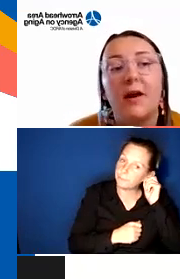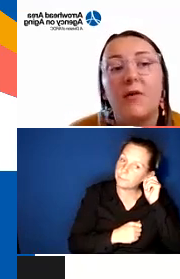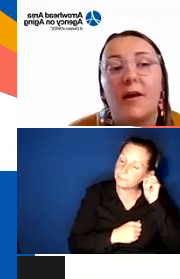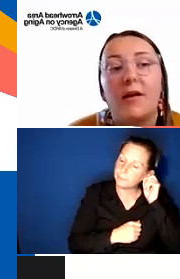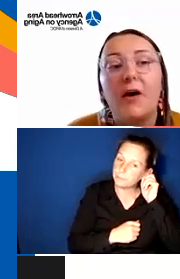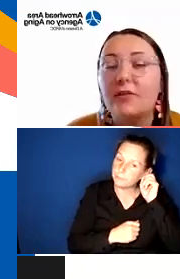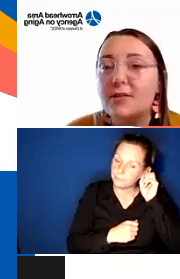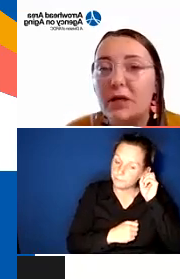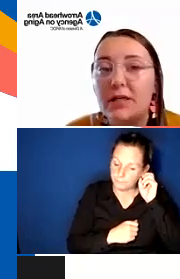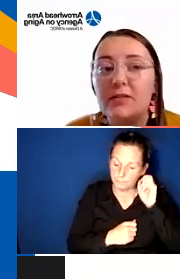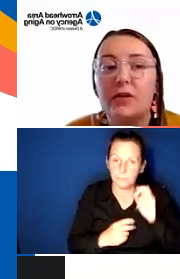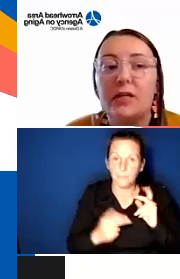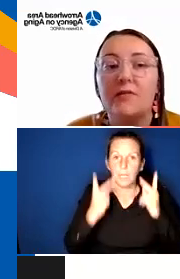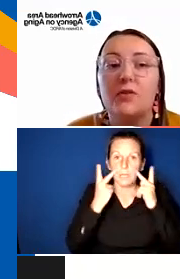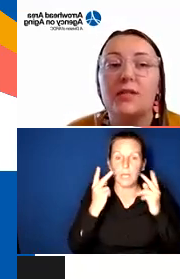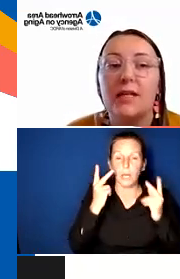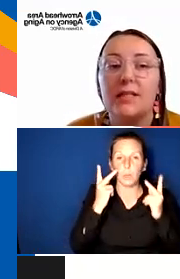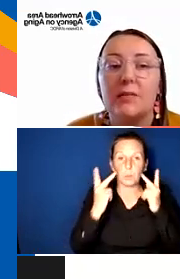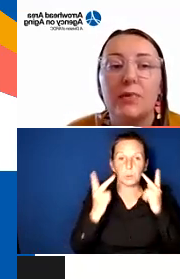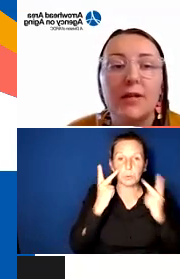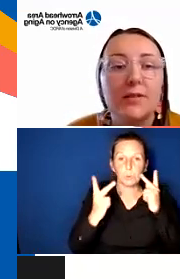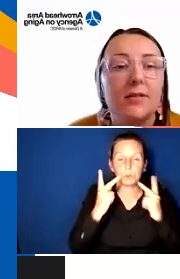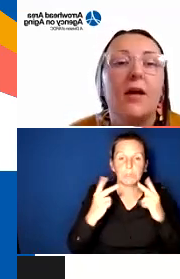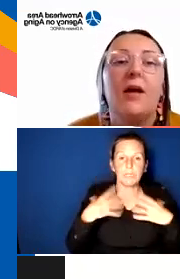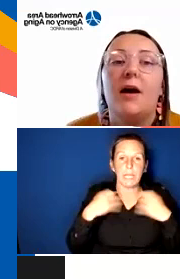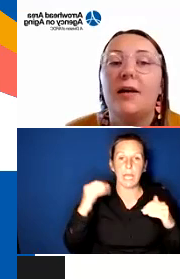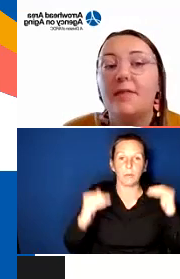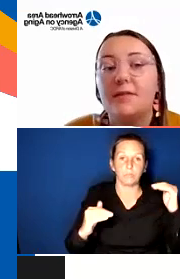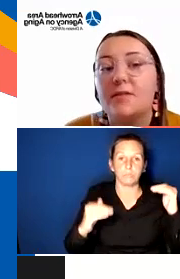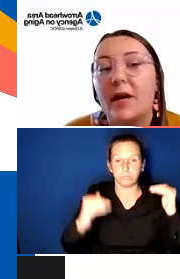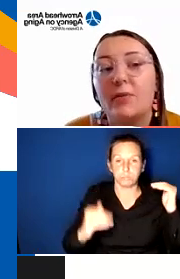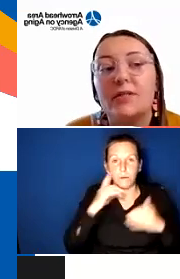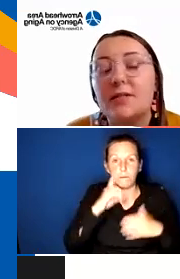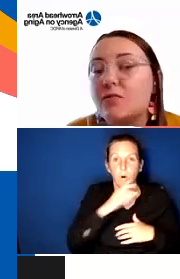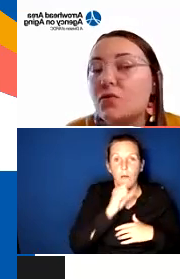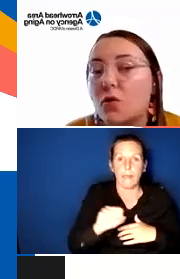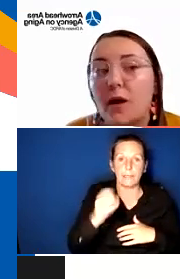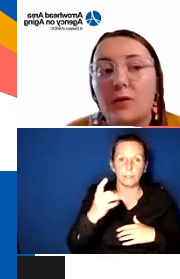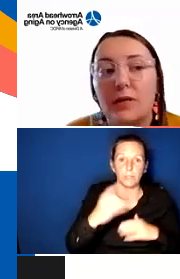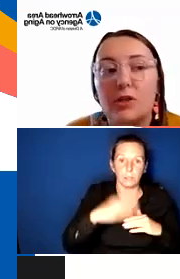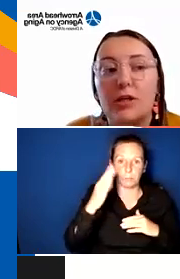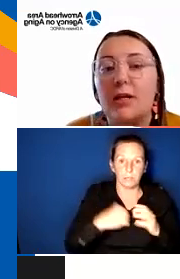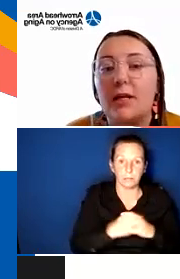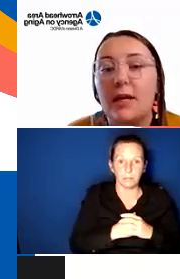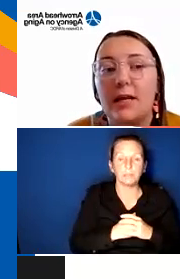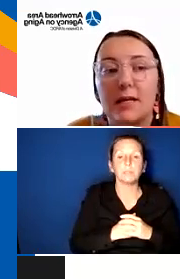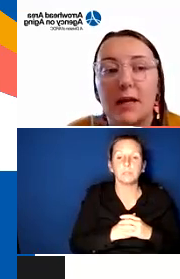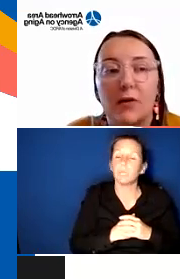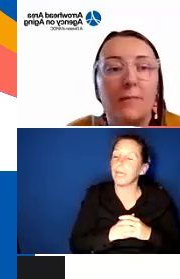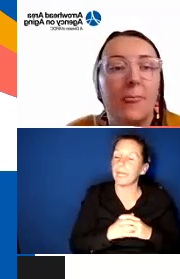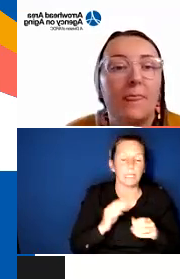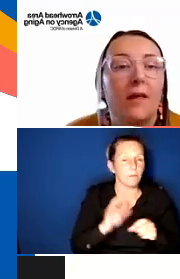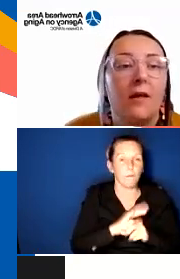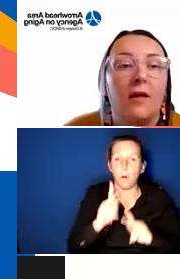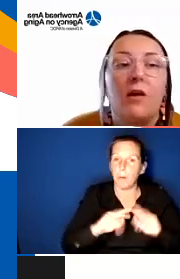Looking now at health disparities for individuals 18 plus. Again, this is by percent of total population in Aiken